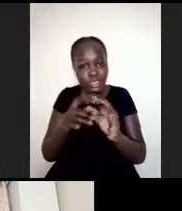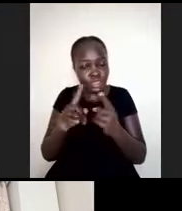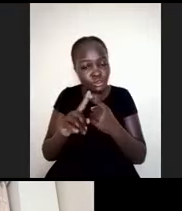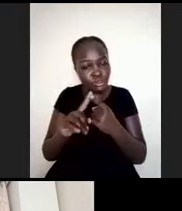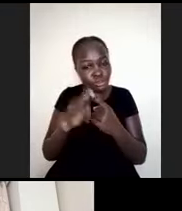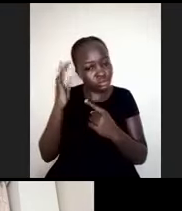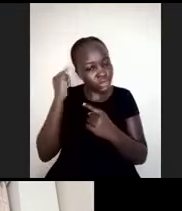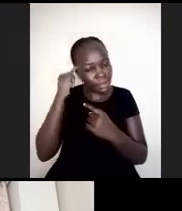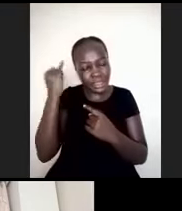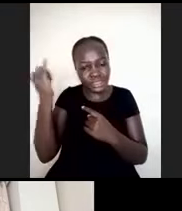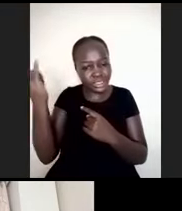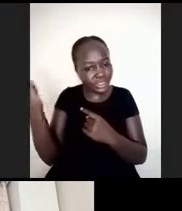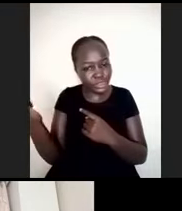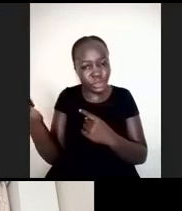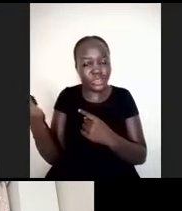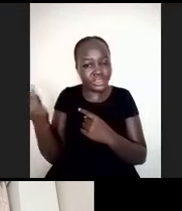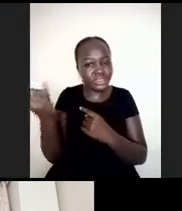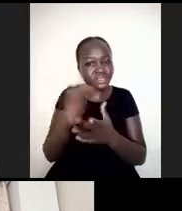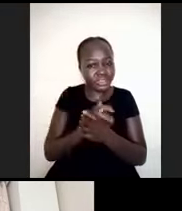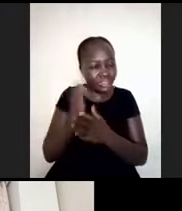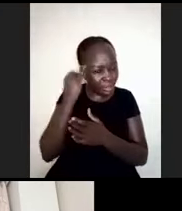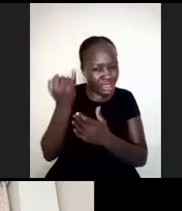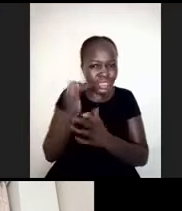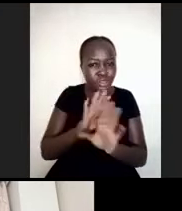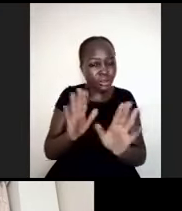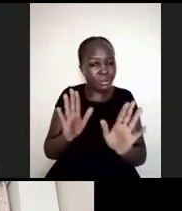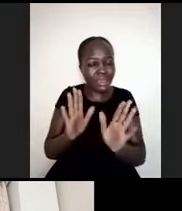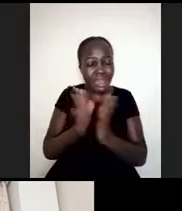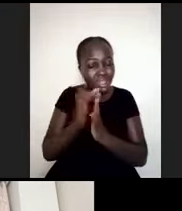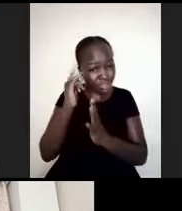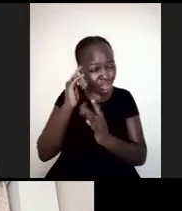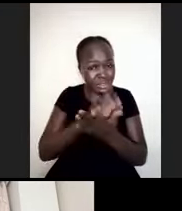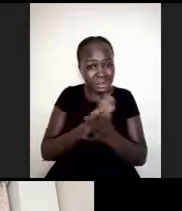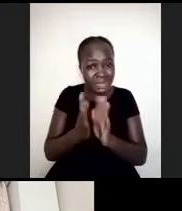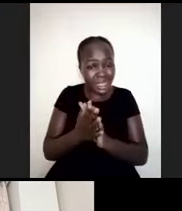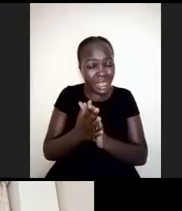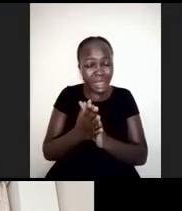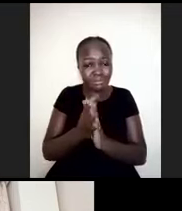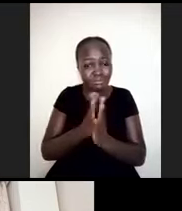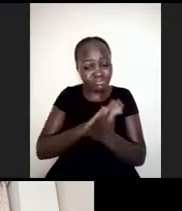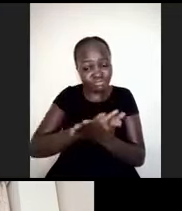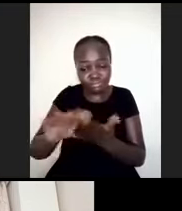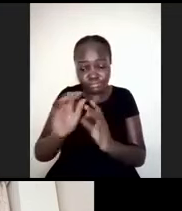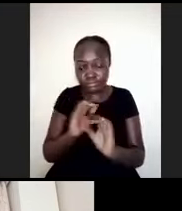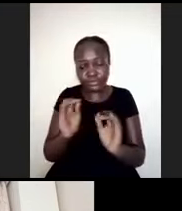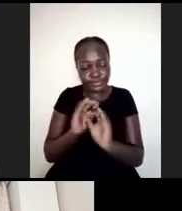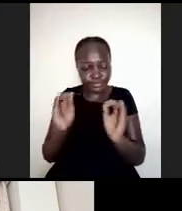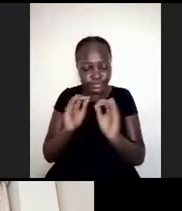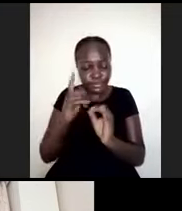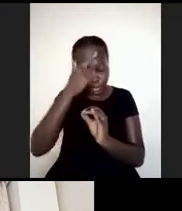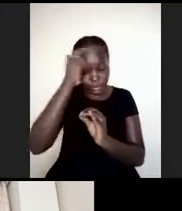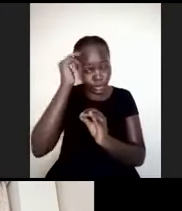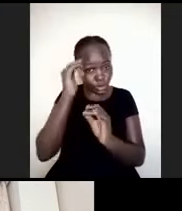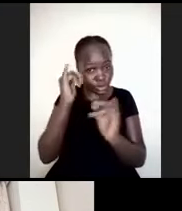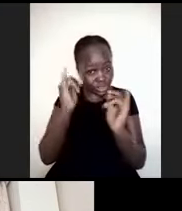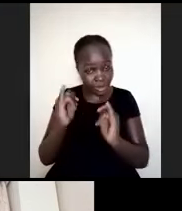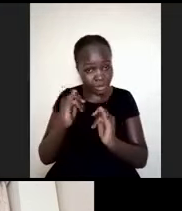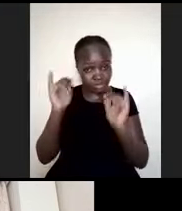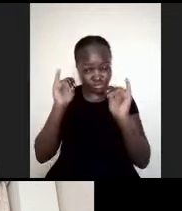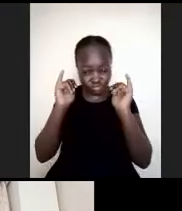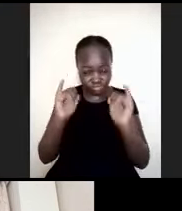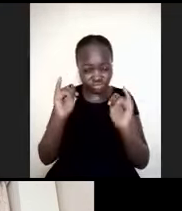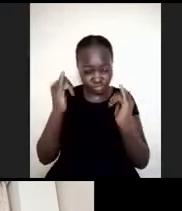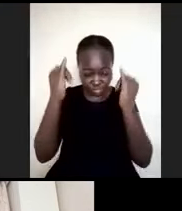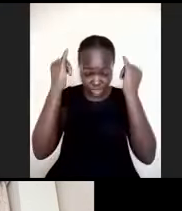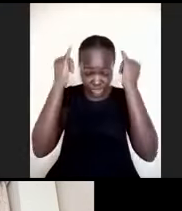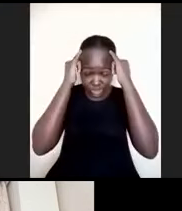and your thoughts, they become impure because the images stick with you. There's